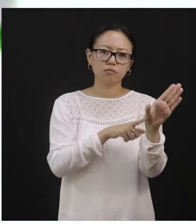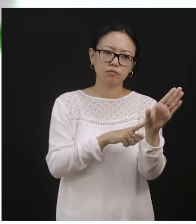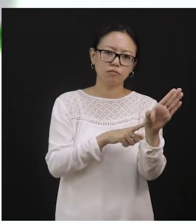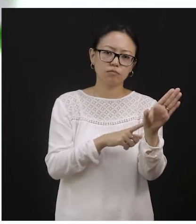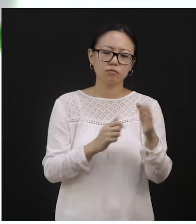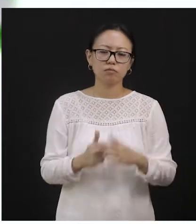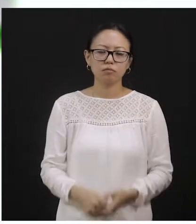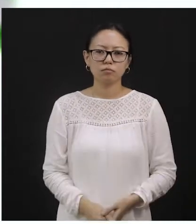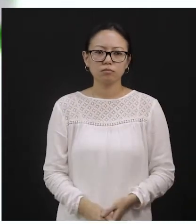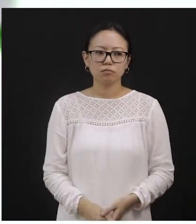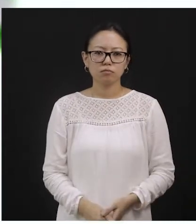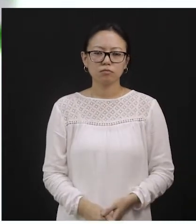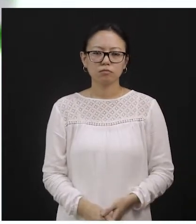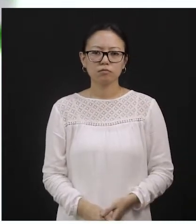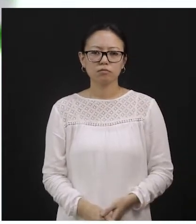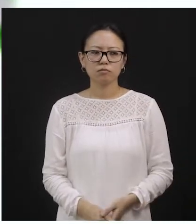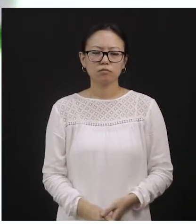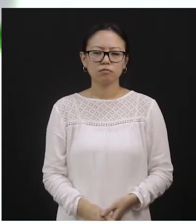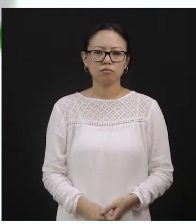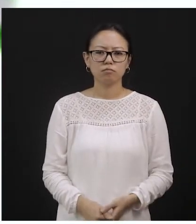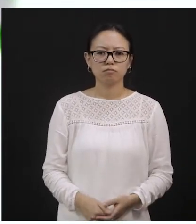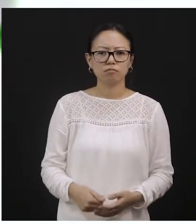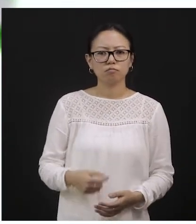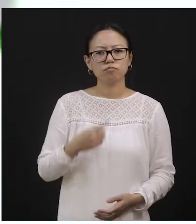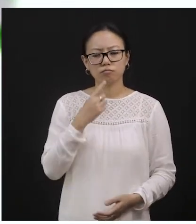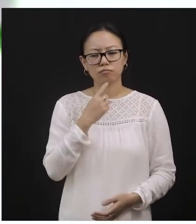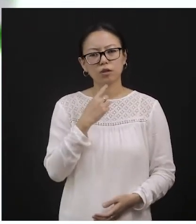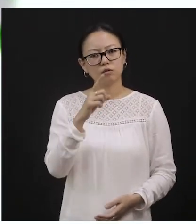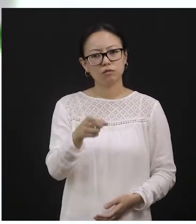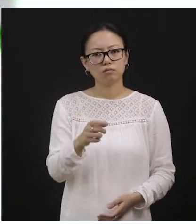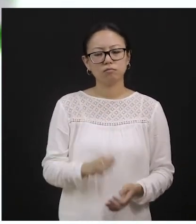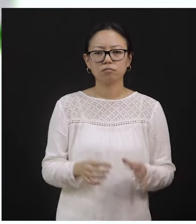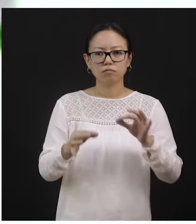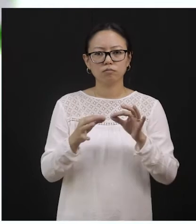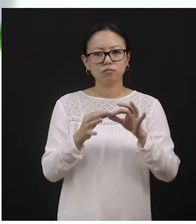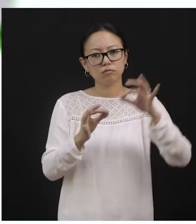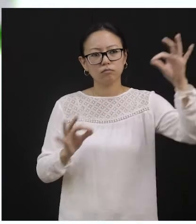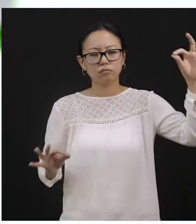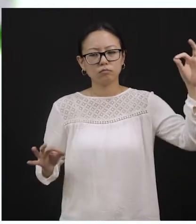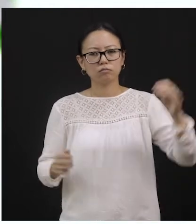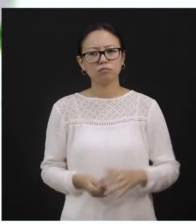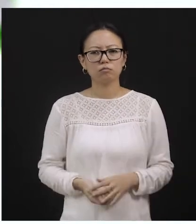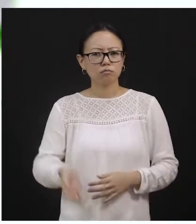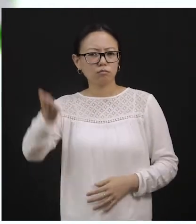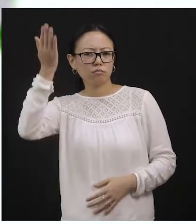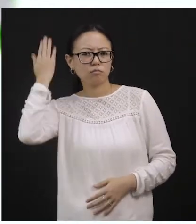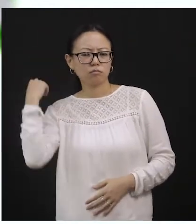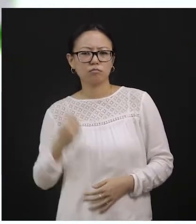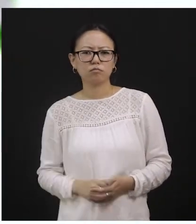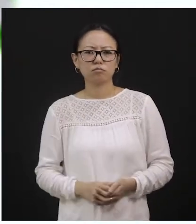Butterfly, butterfly. Now let me tell you a story. All right, so when I was young like you all, I